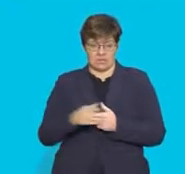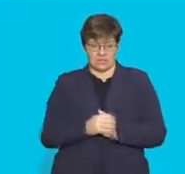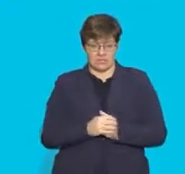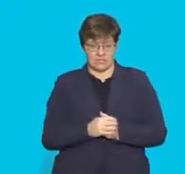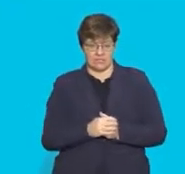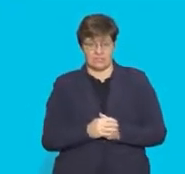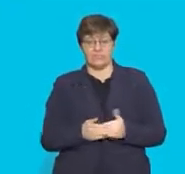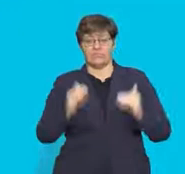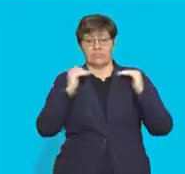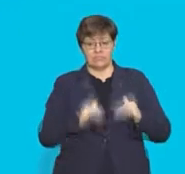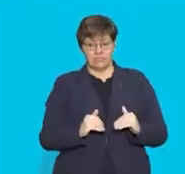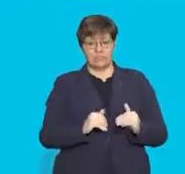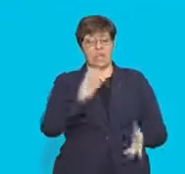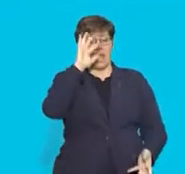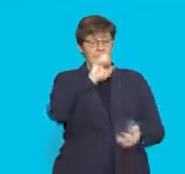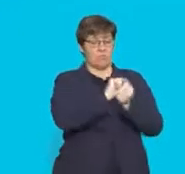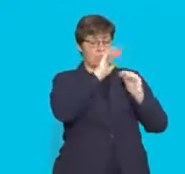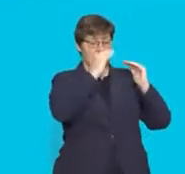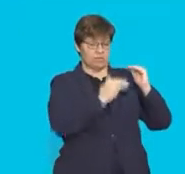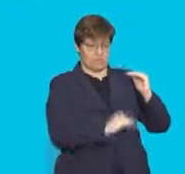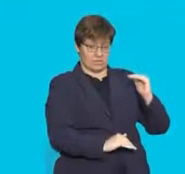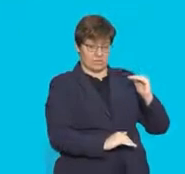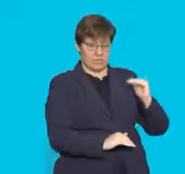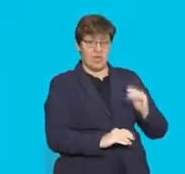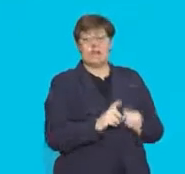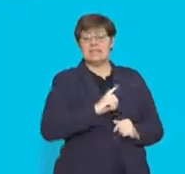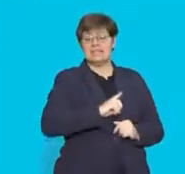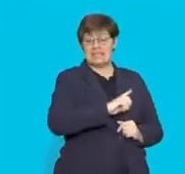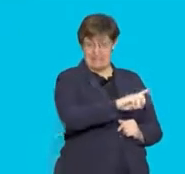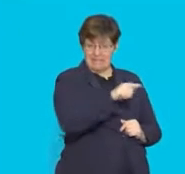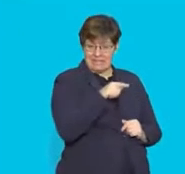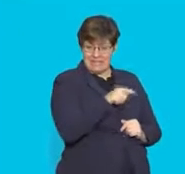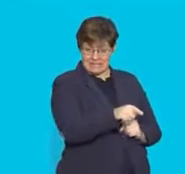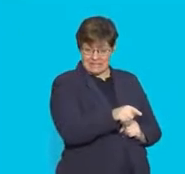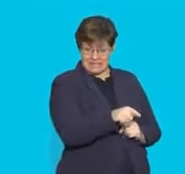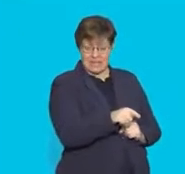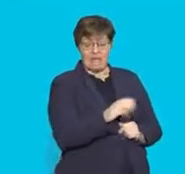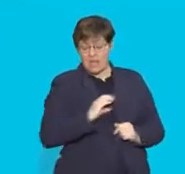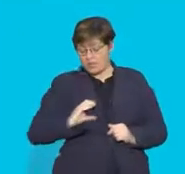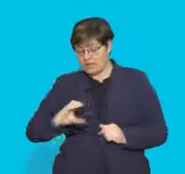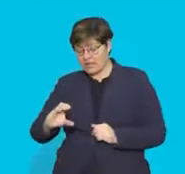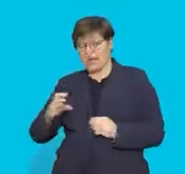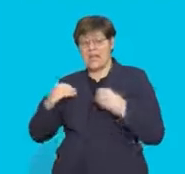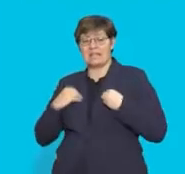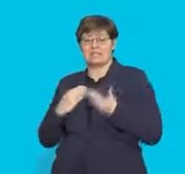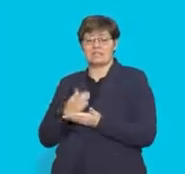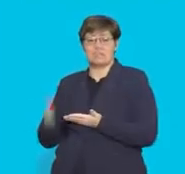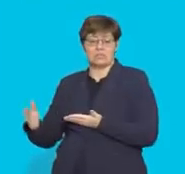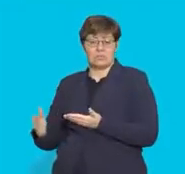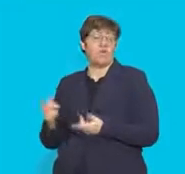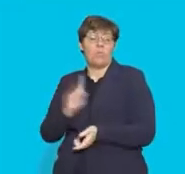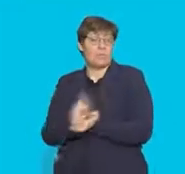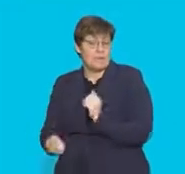come to accumulated depreciation. By debiting accumulated depreciation and crediting asset disposal, watch what